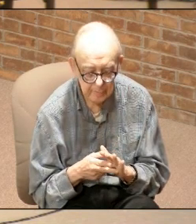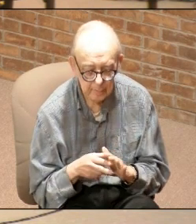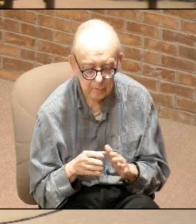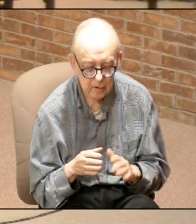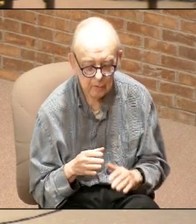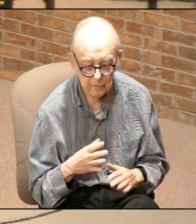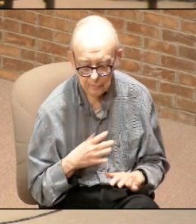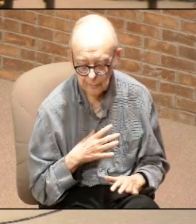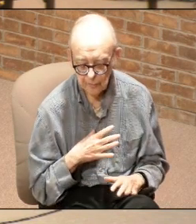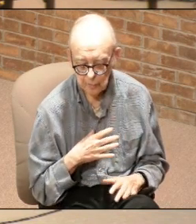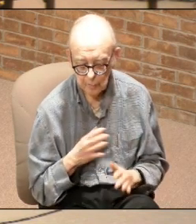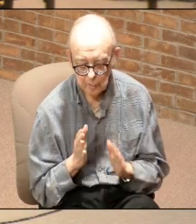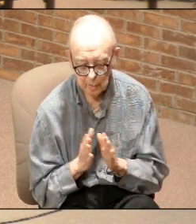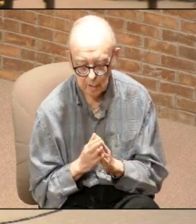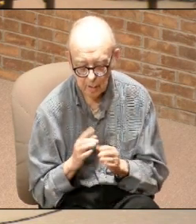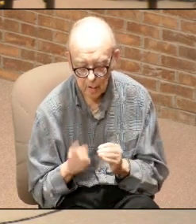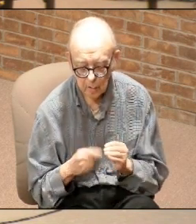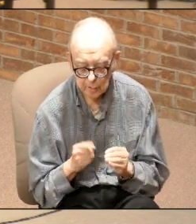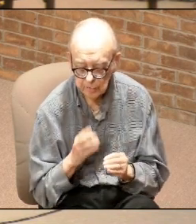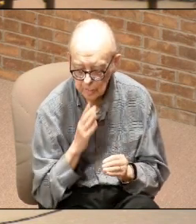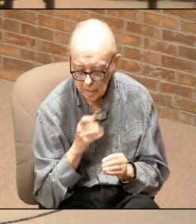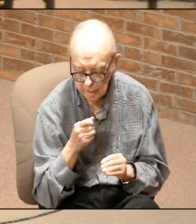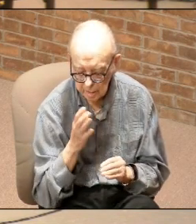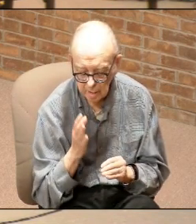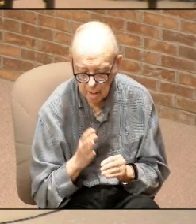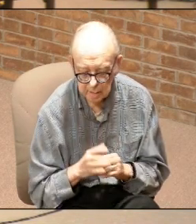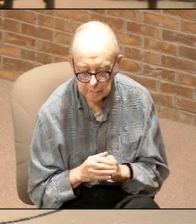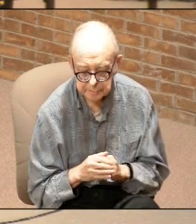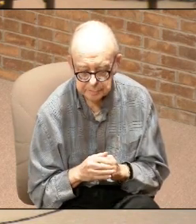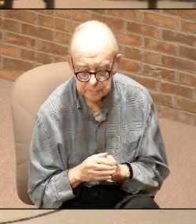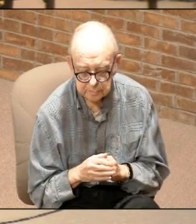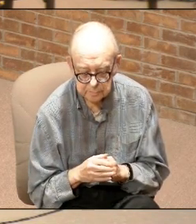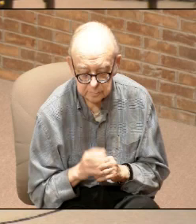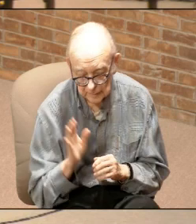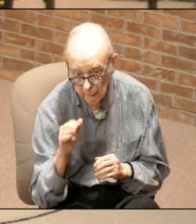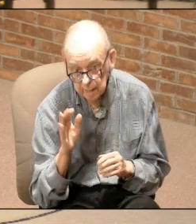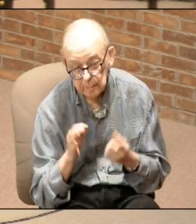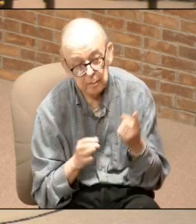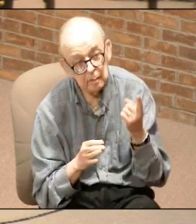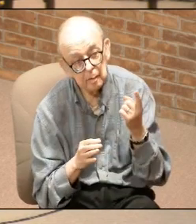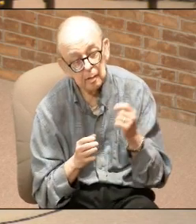but always talking to god hey